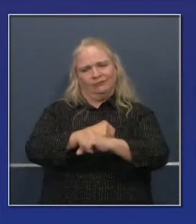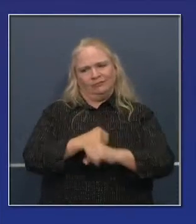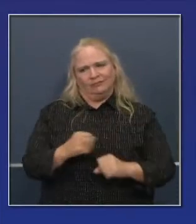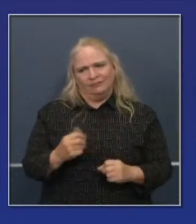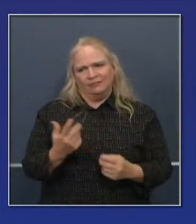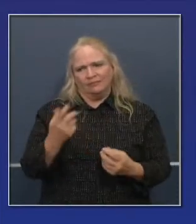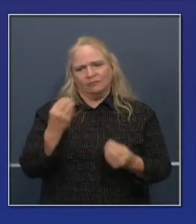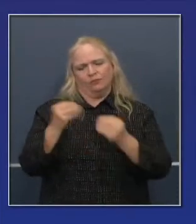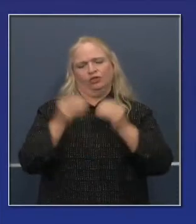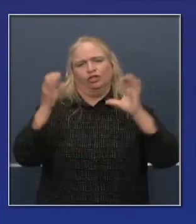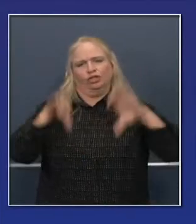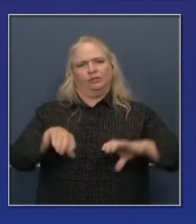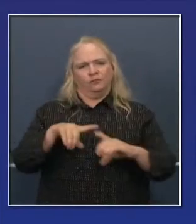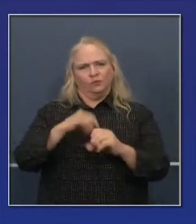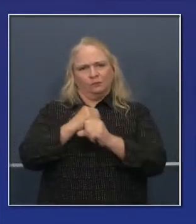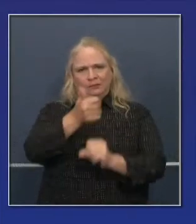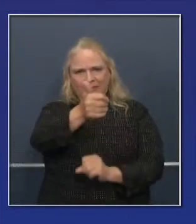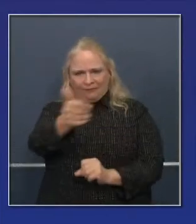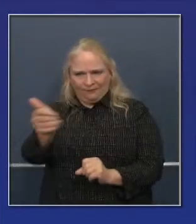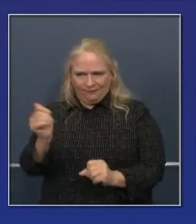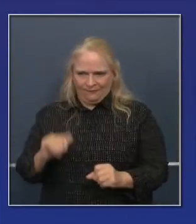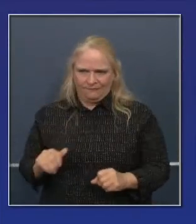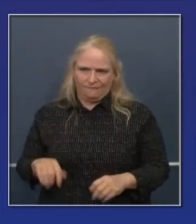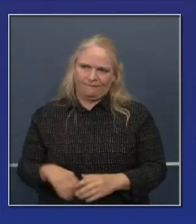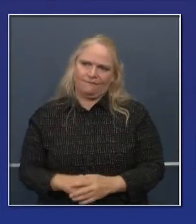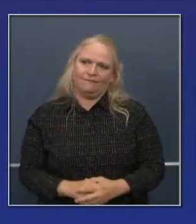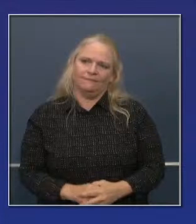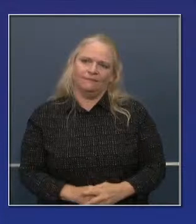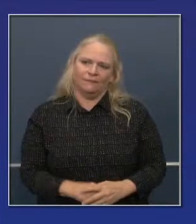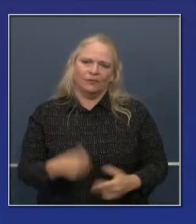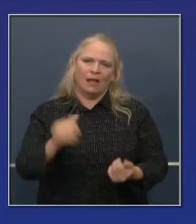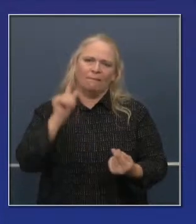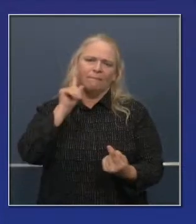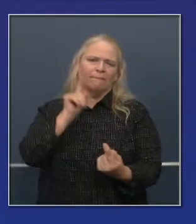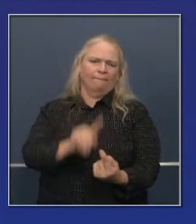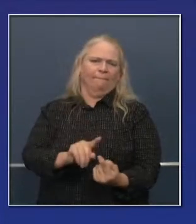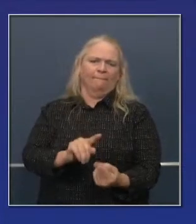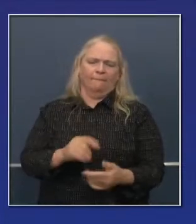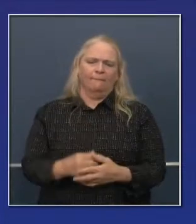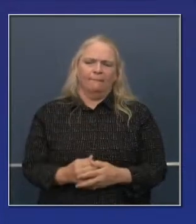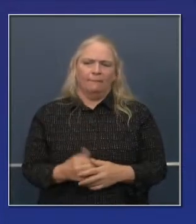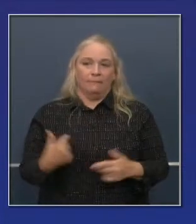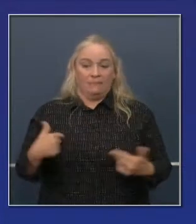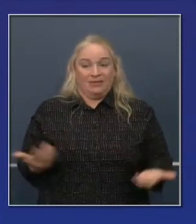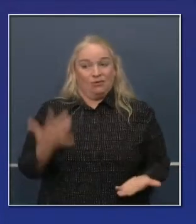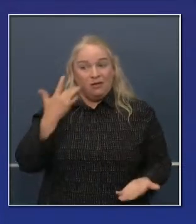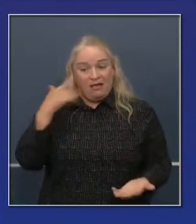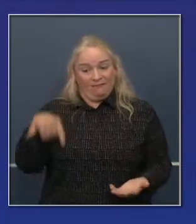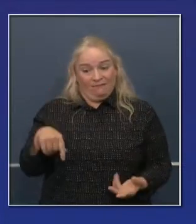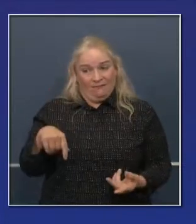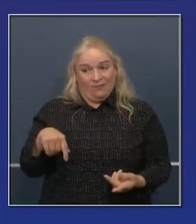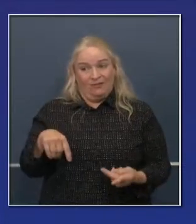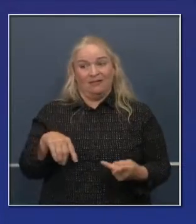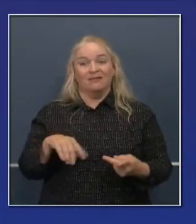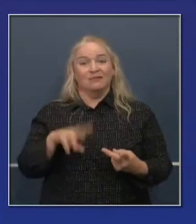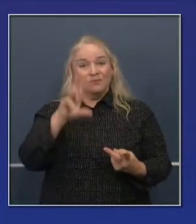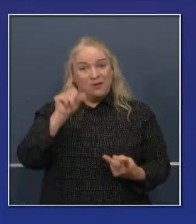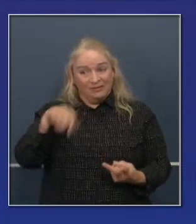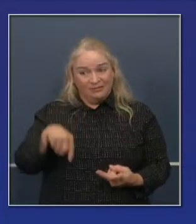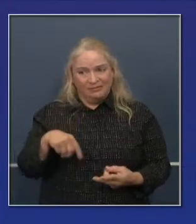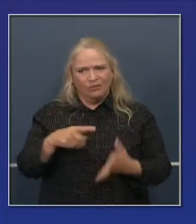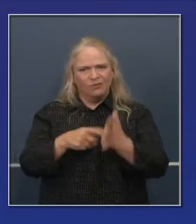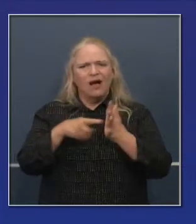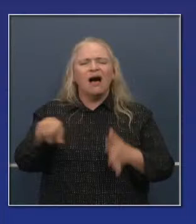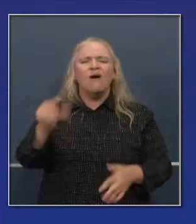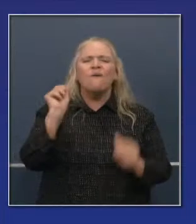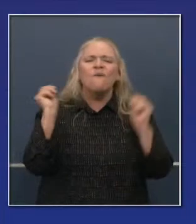country. As a consequence, we encourage you, and the state encourage you to wear a mask, wear a face covering, continue to